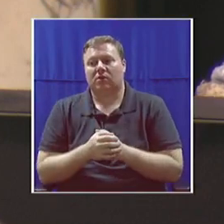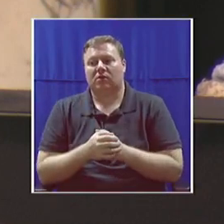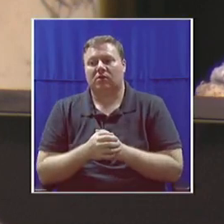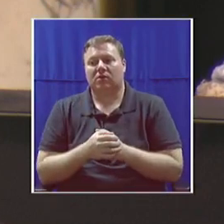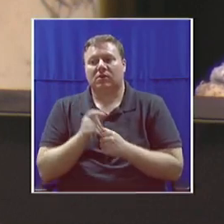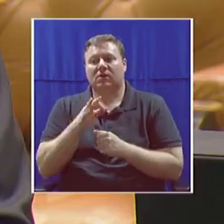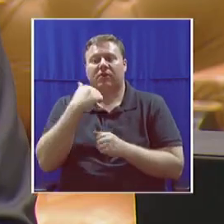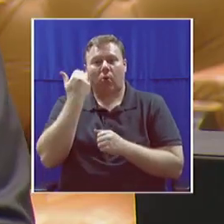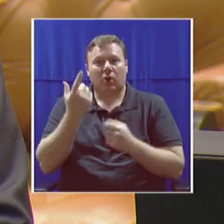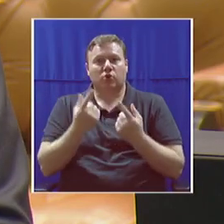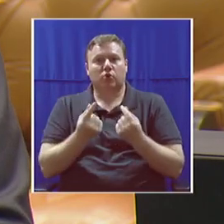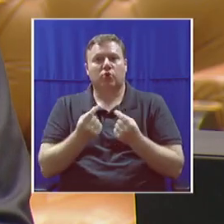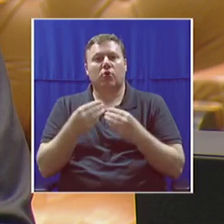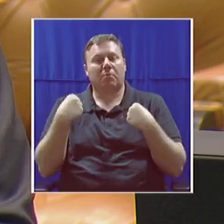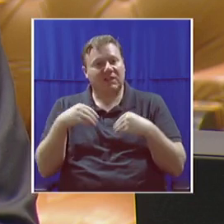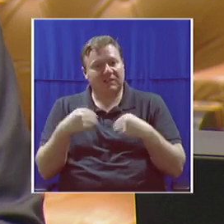yours